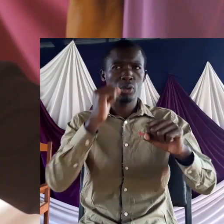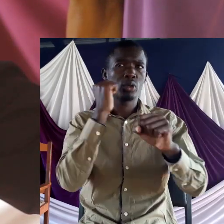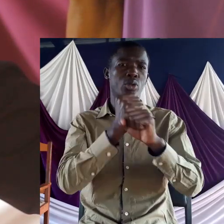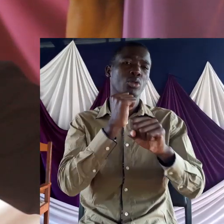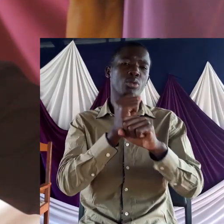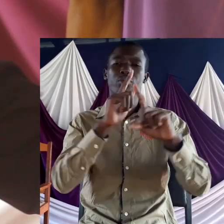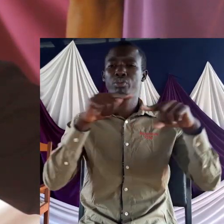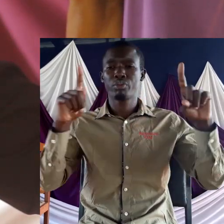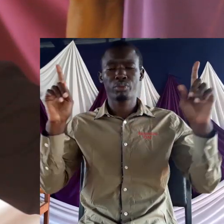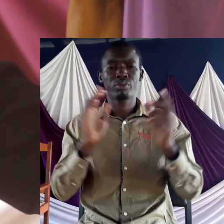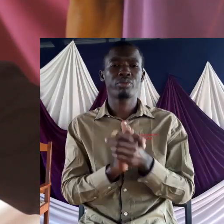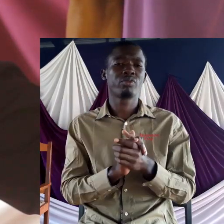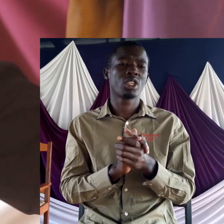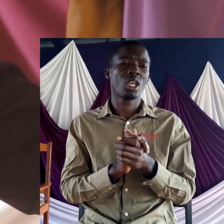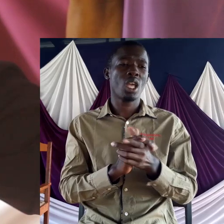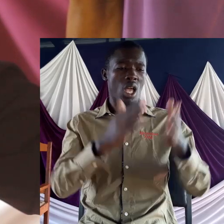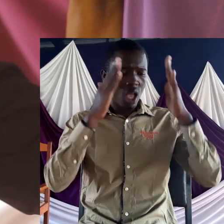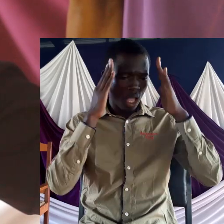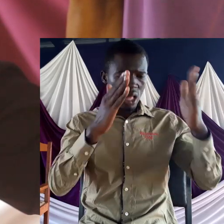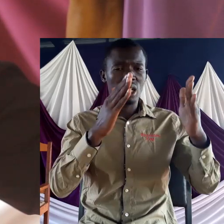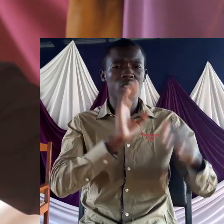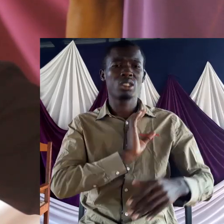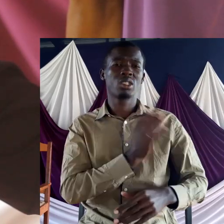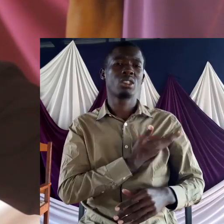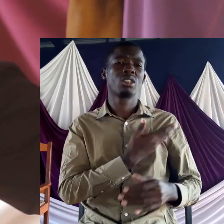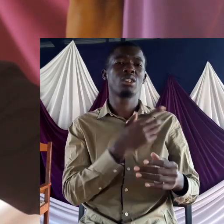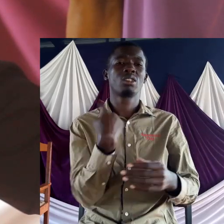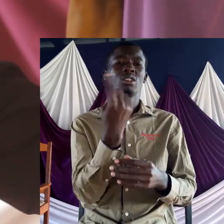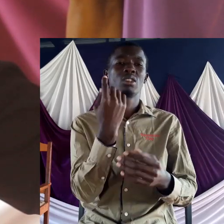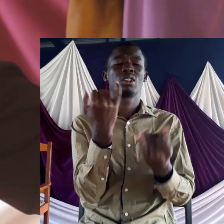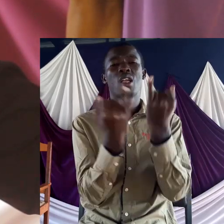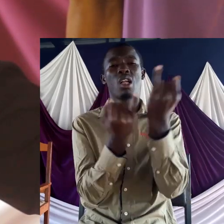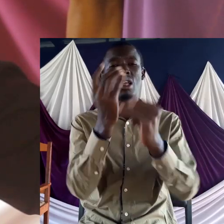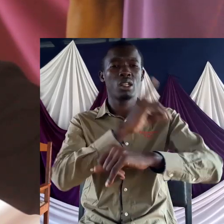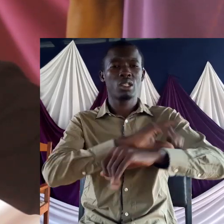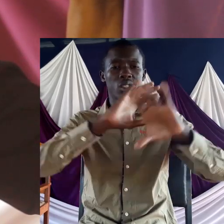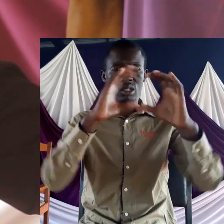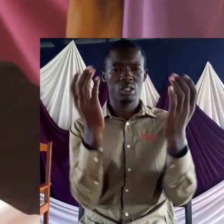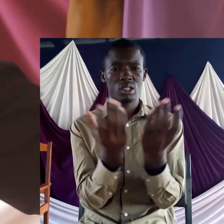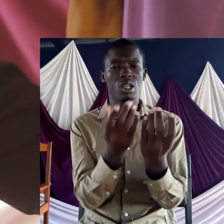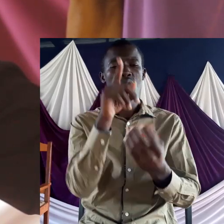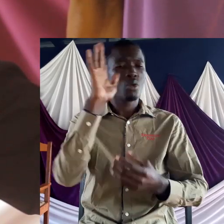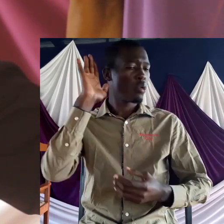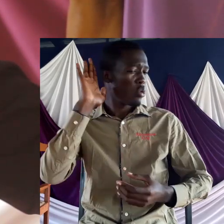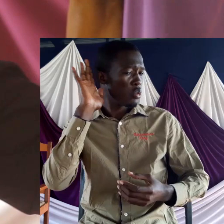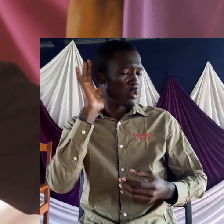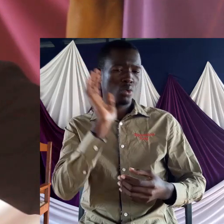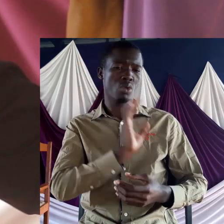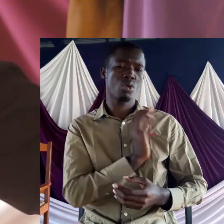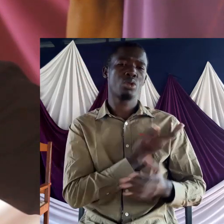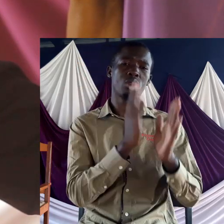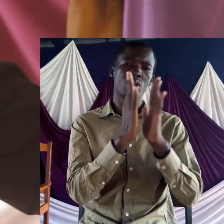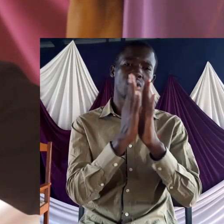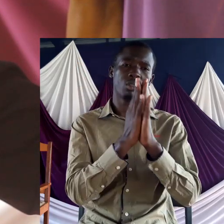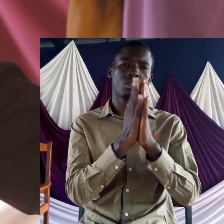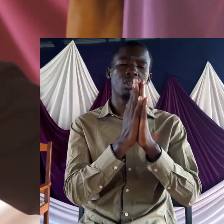your will. We commit ourselves as the Seventh-day Adventist Church worldwide, that, Lord, you may listen to our petitions. And even